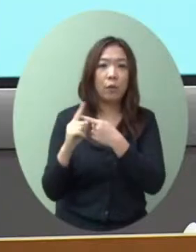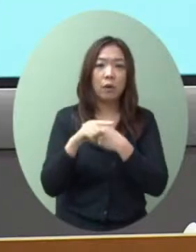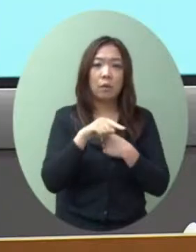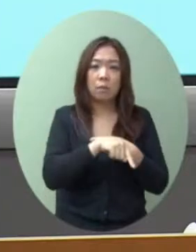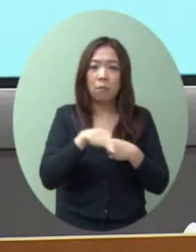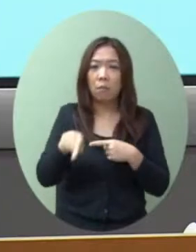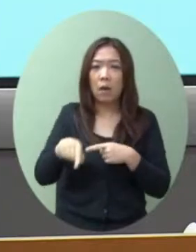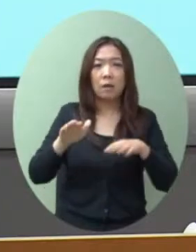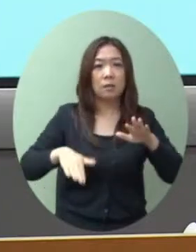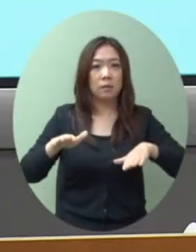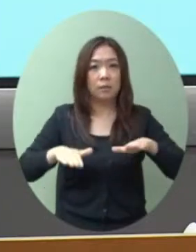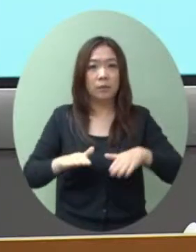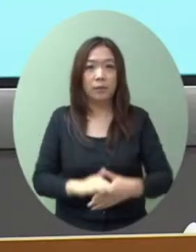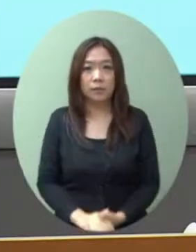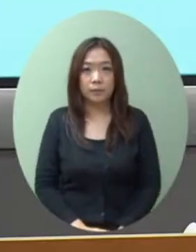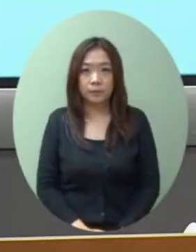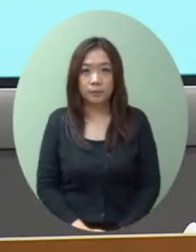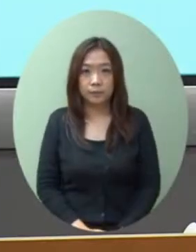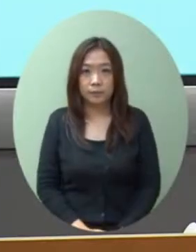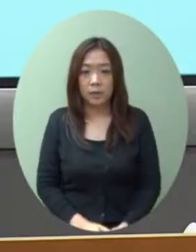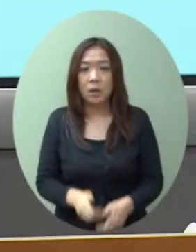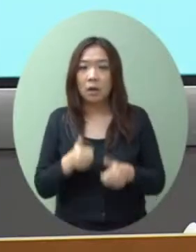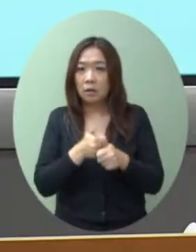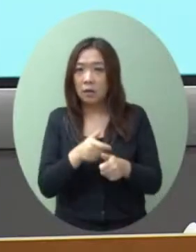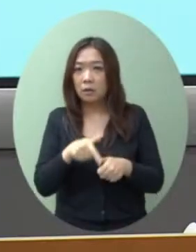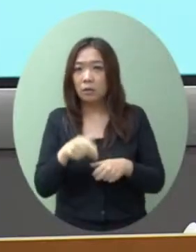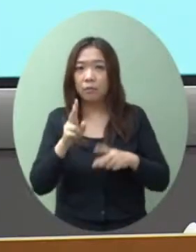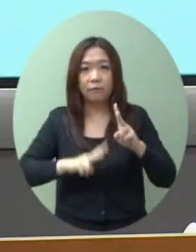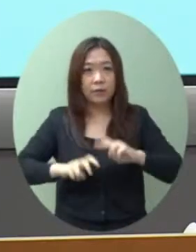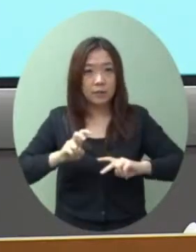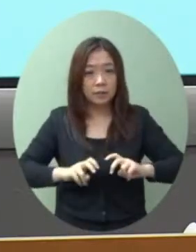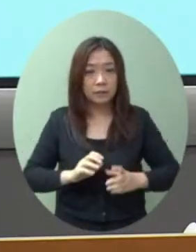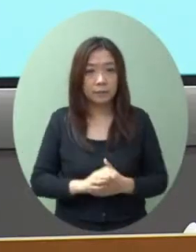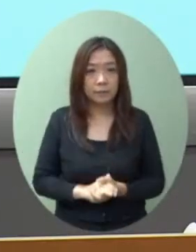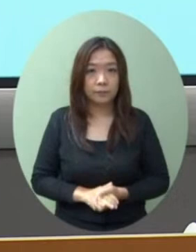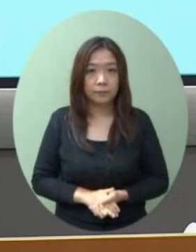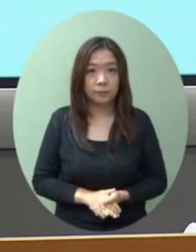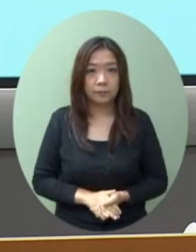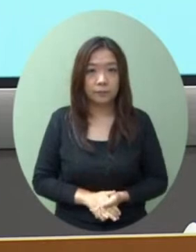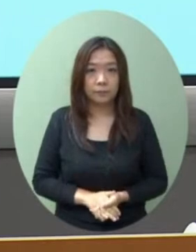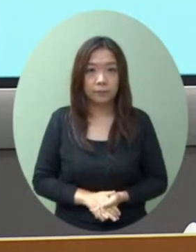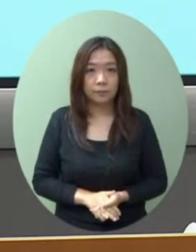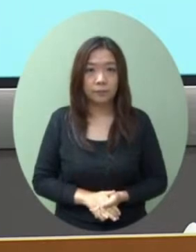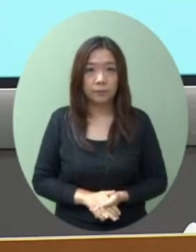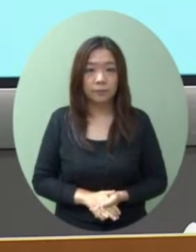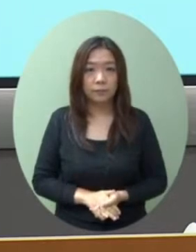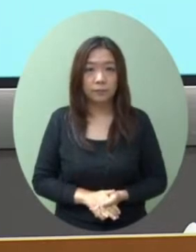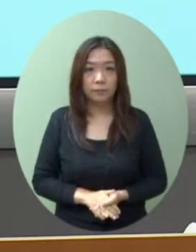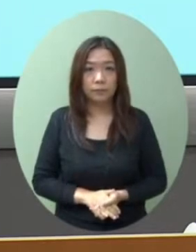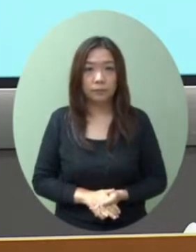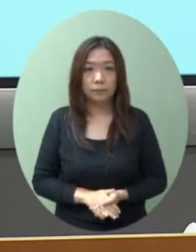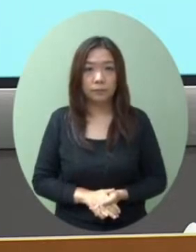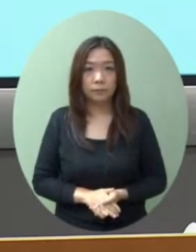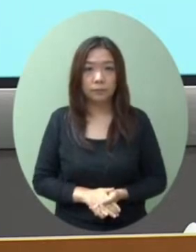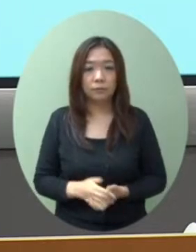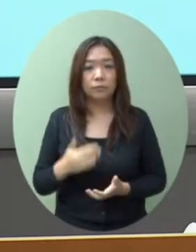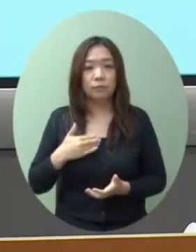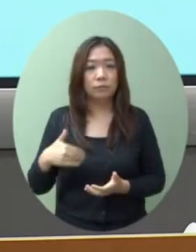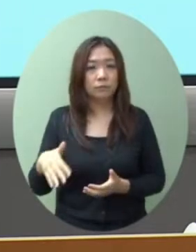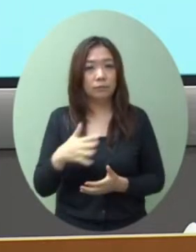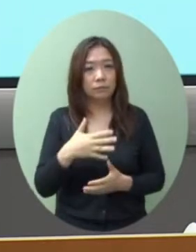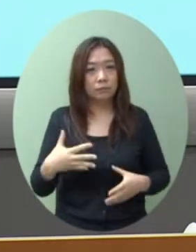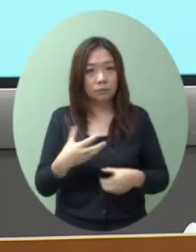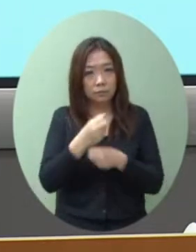Based on this analysis, we considered that the risk is under control